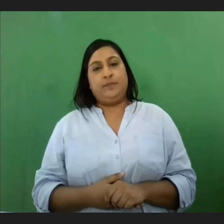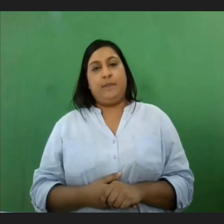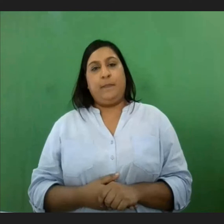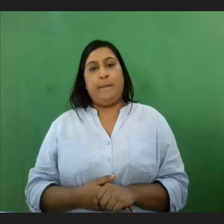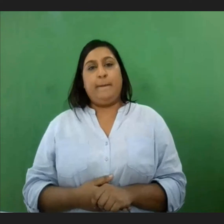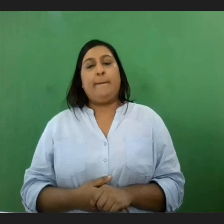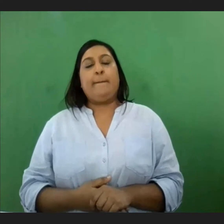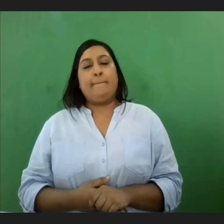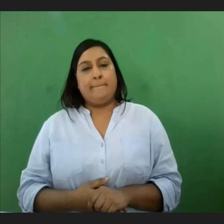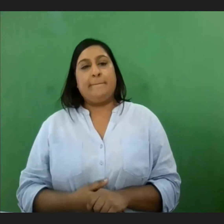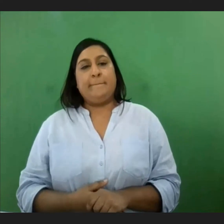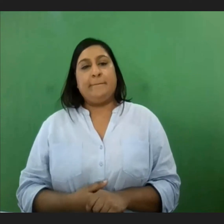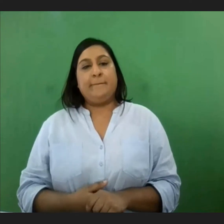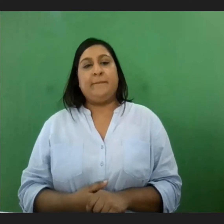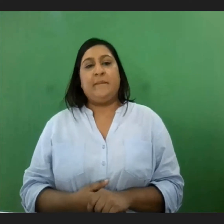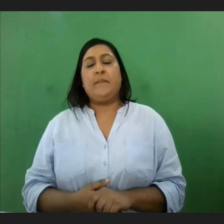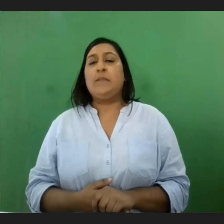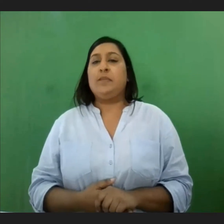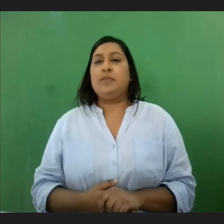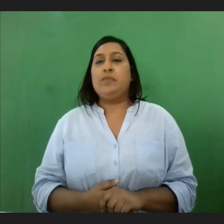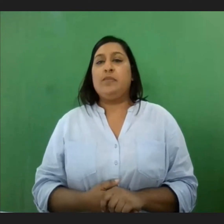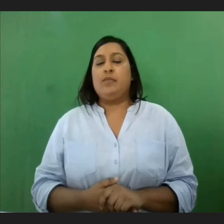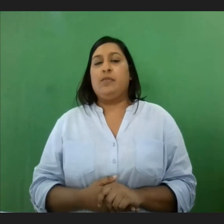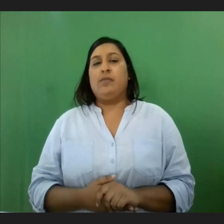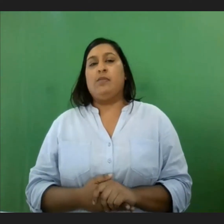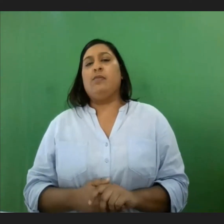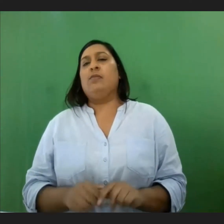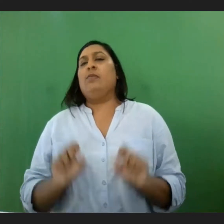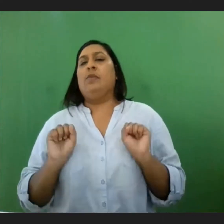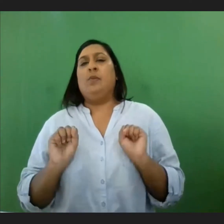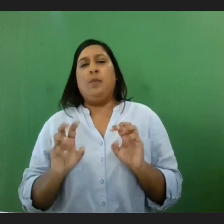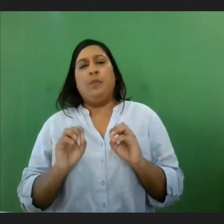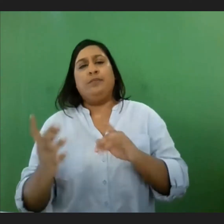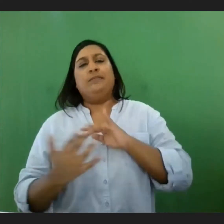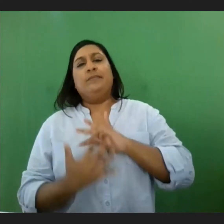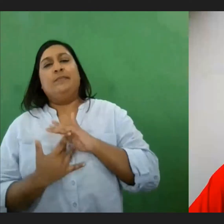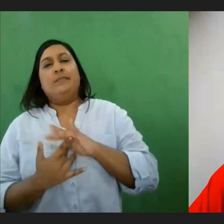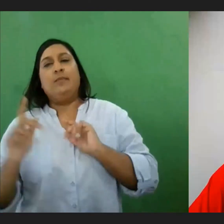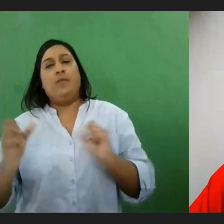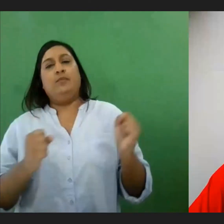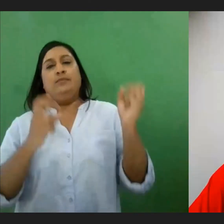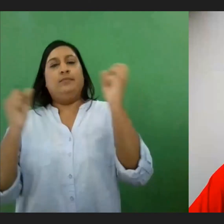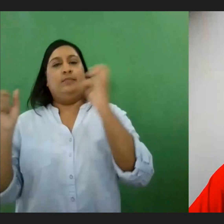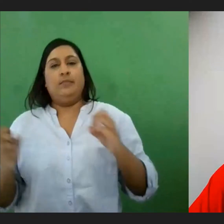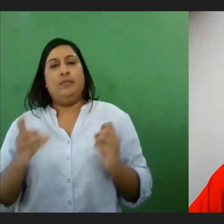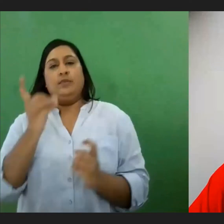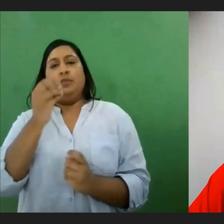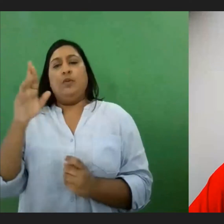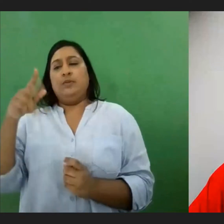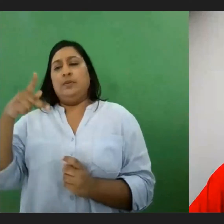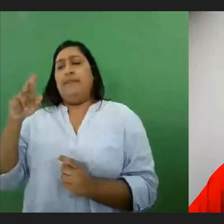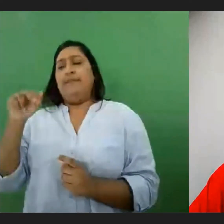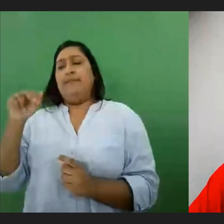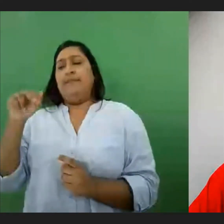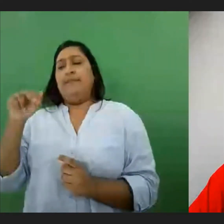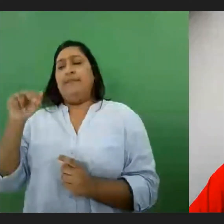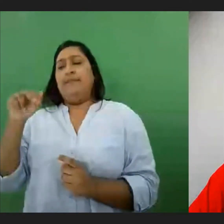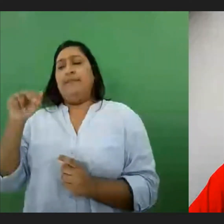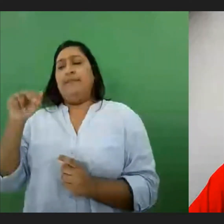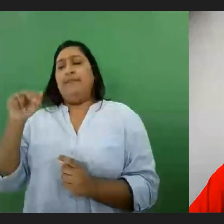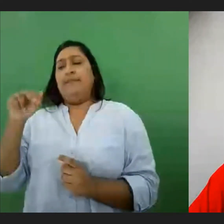Thank you so much for this inspiring keynote, Dr. Pravina. It is great to see how